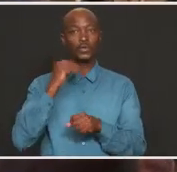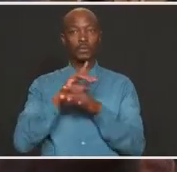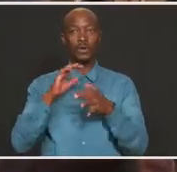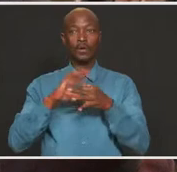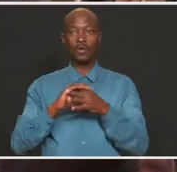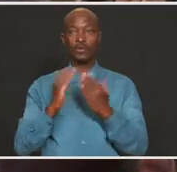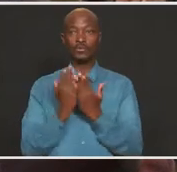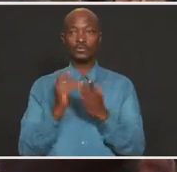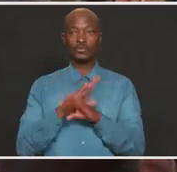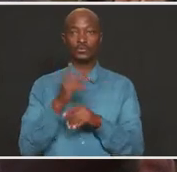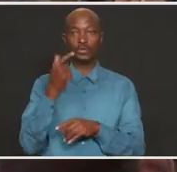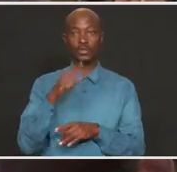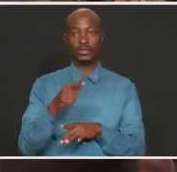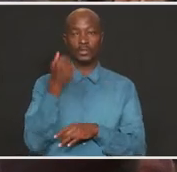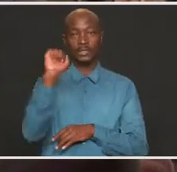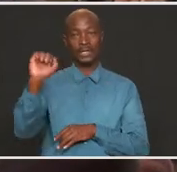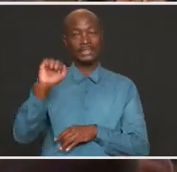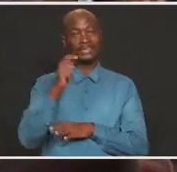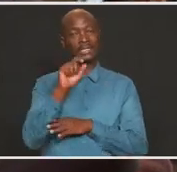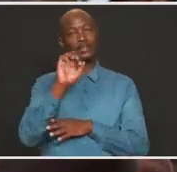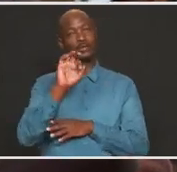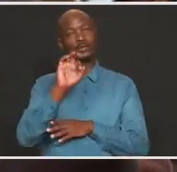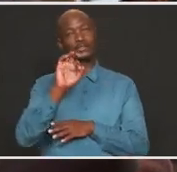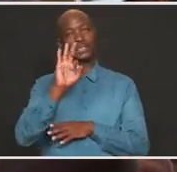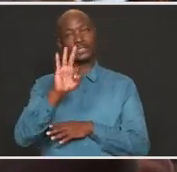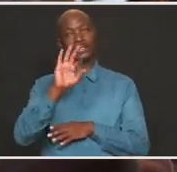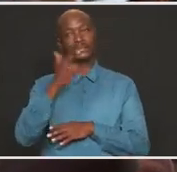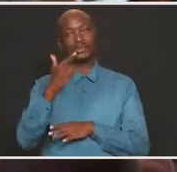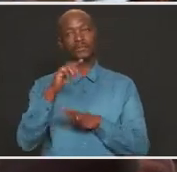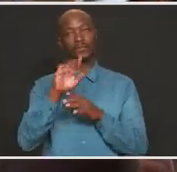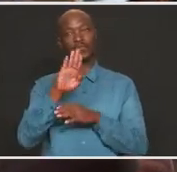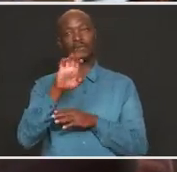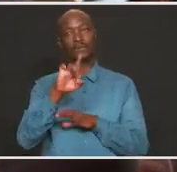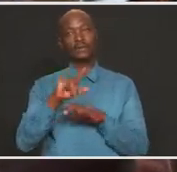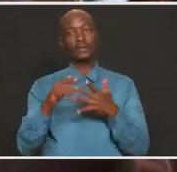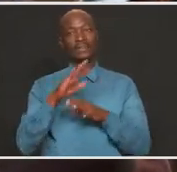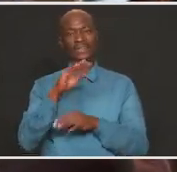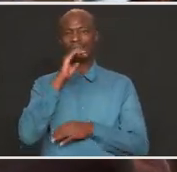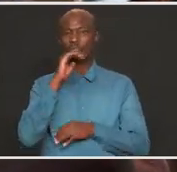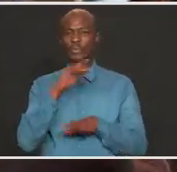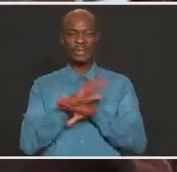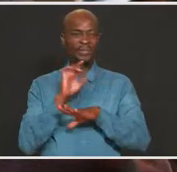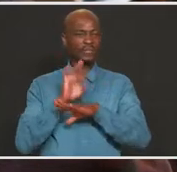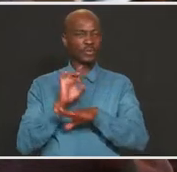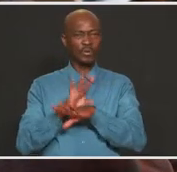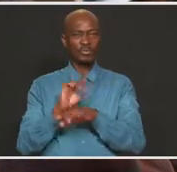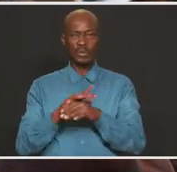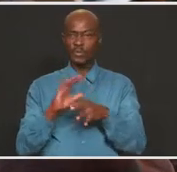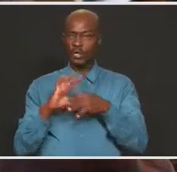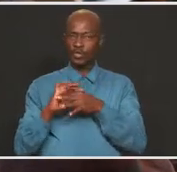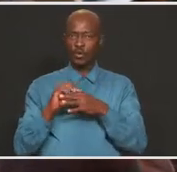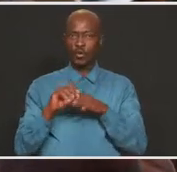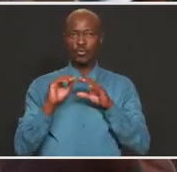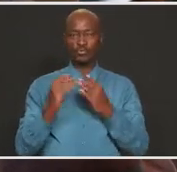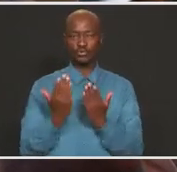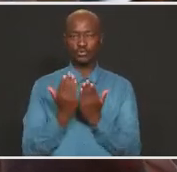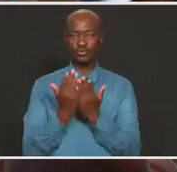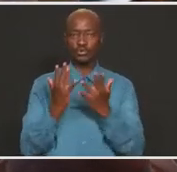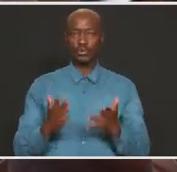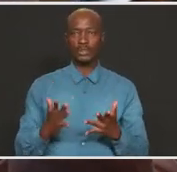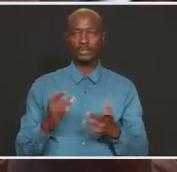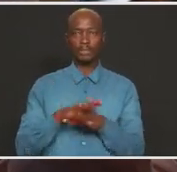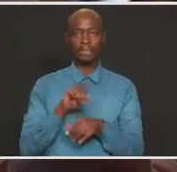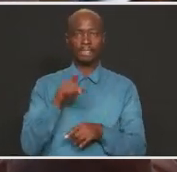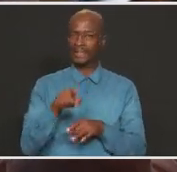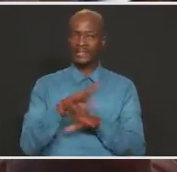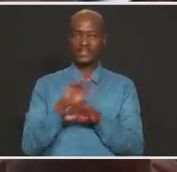learner and I reject close 37 of The Bella Bill there was no meaningful consultation with homeschoolers this Clause is not